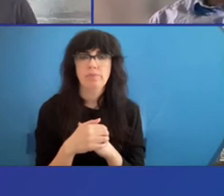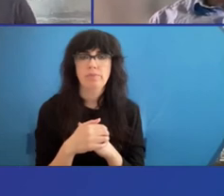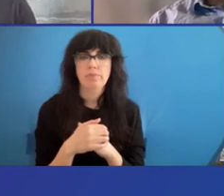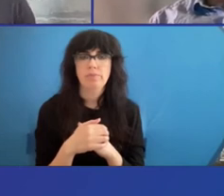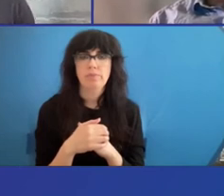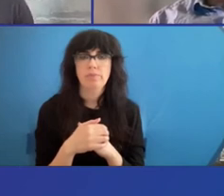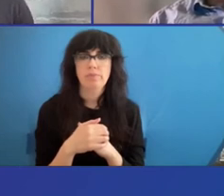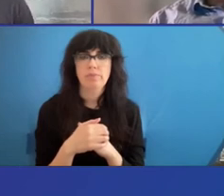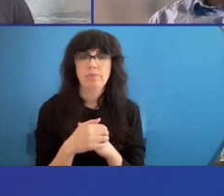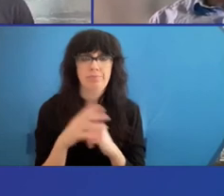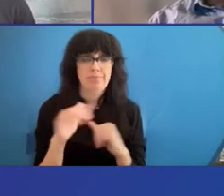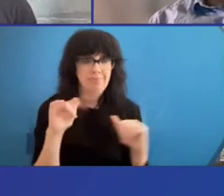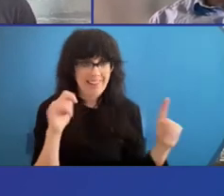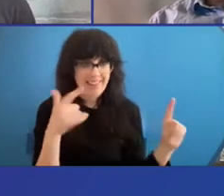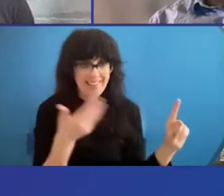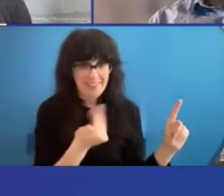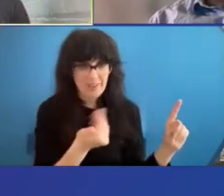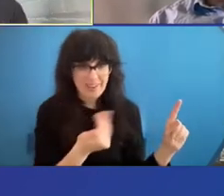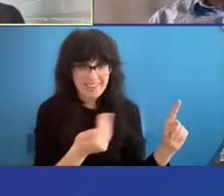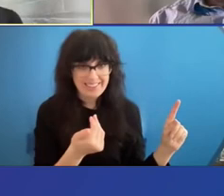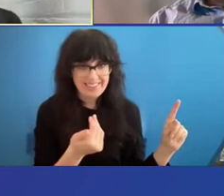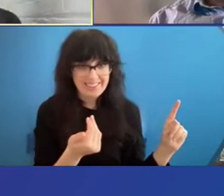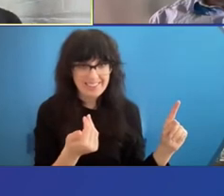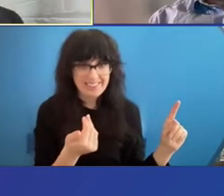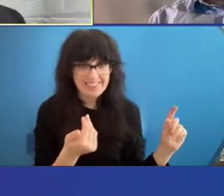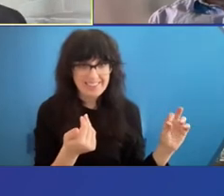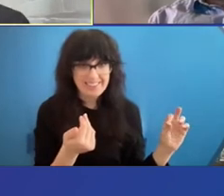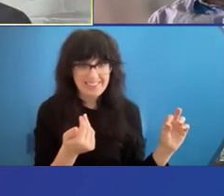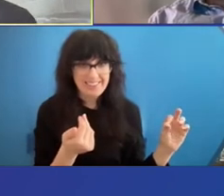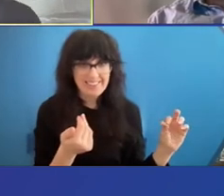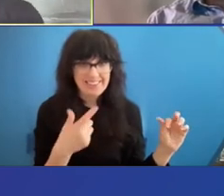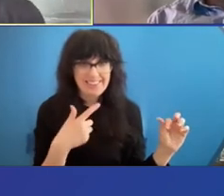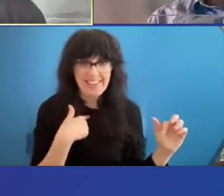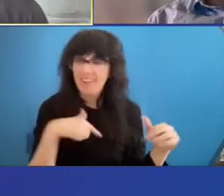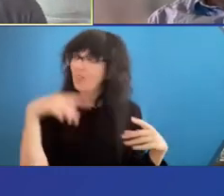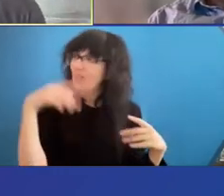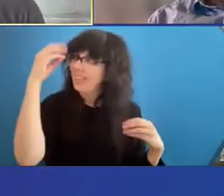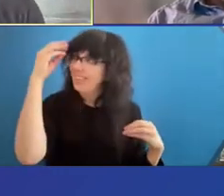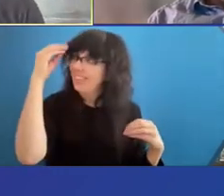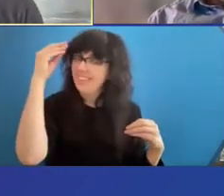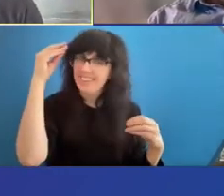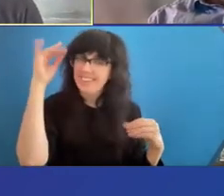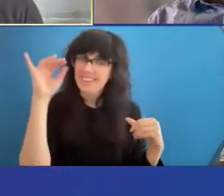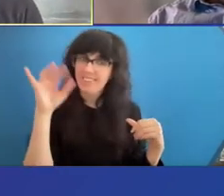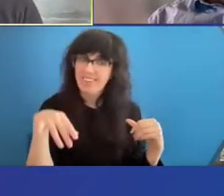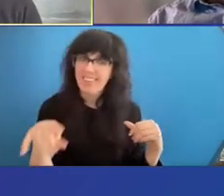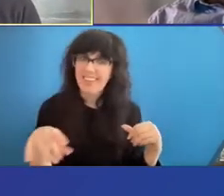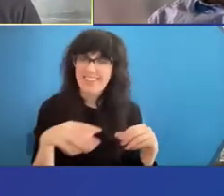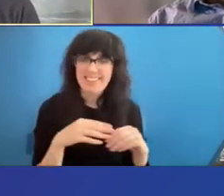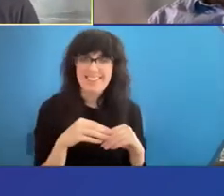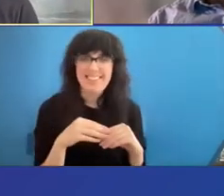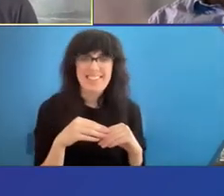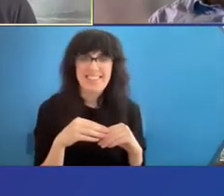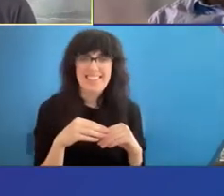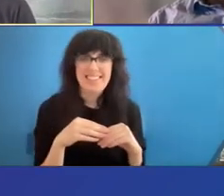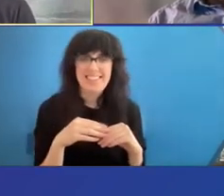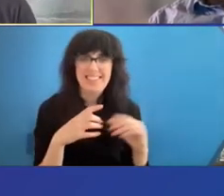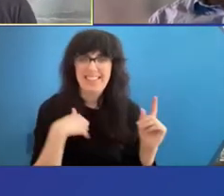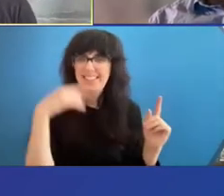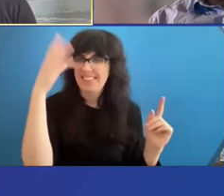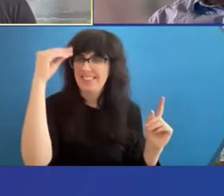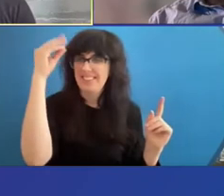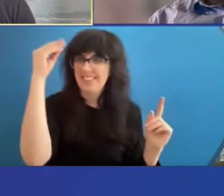Go ahead, Alice. Oh, I was reflecting on that. I was reflecting on